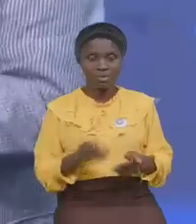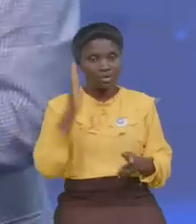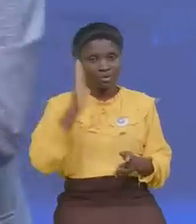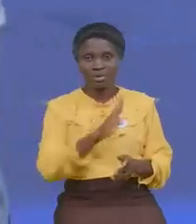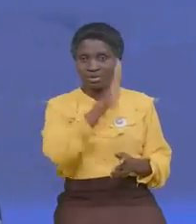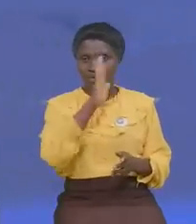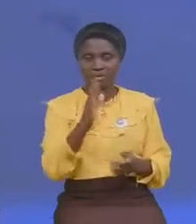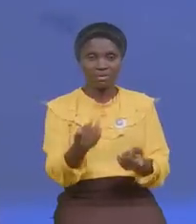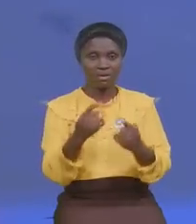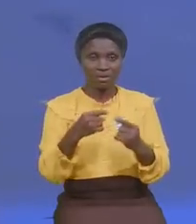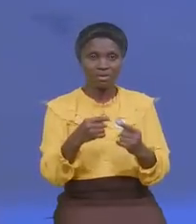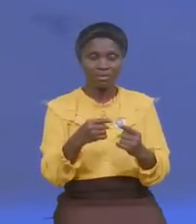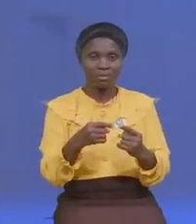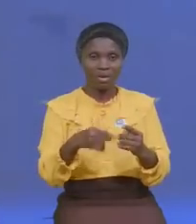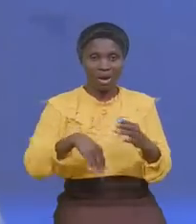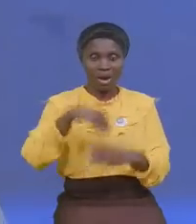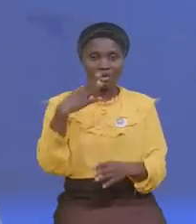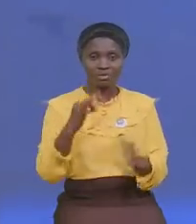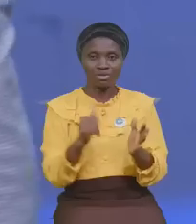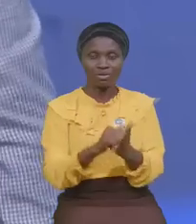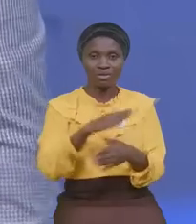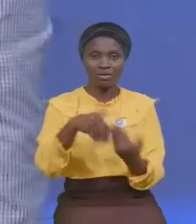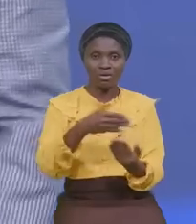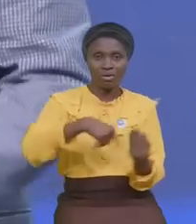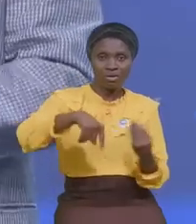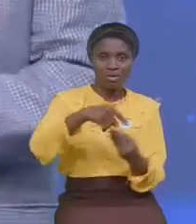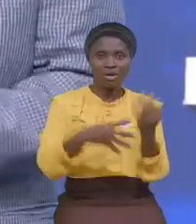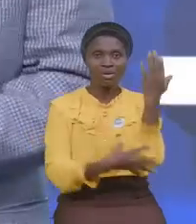of that all-round poverty.